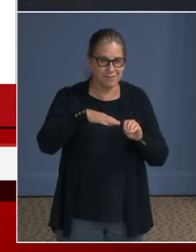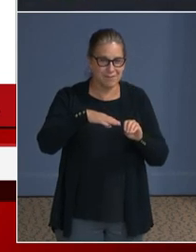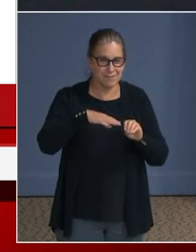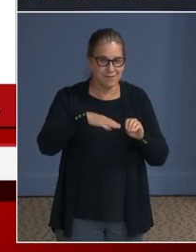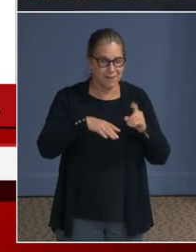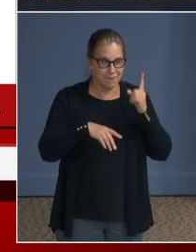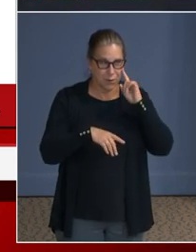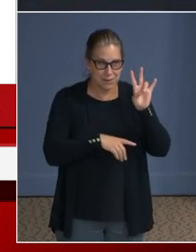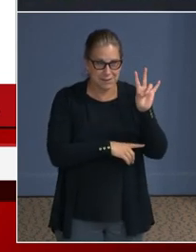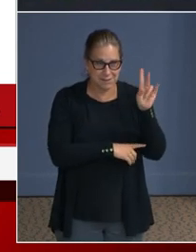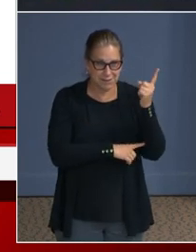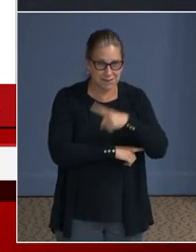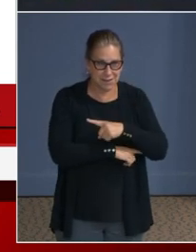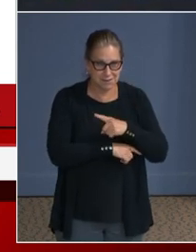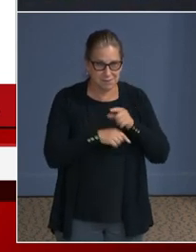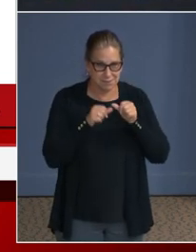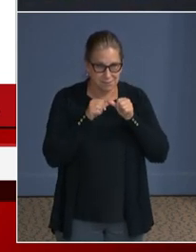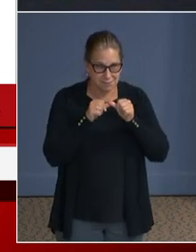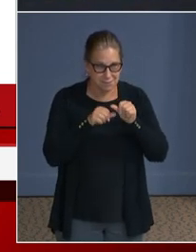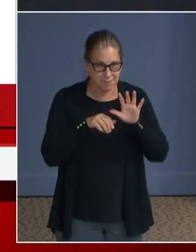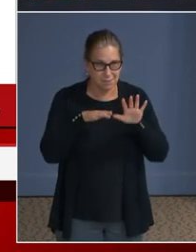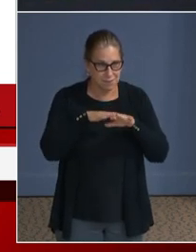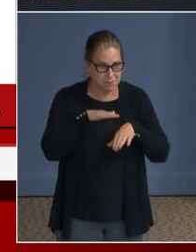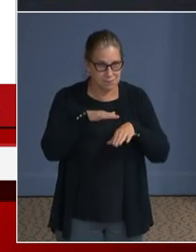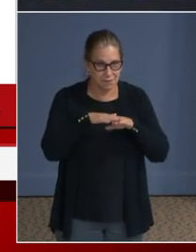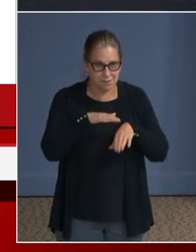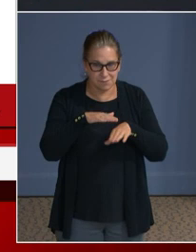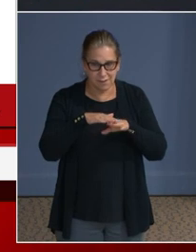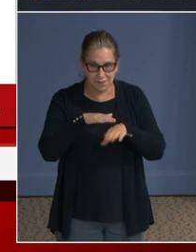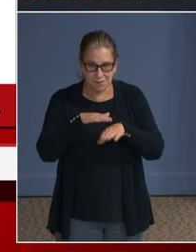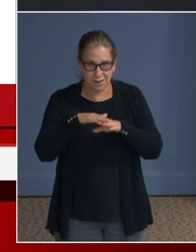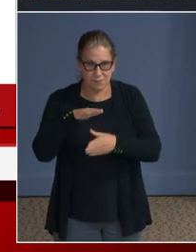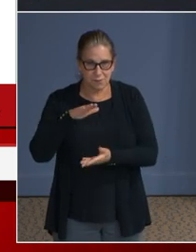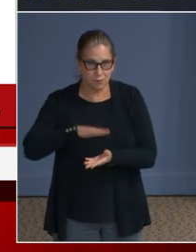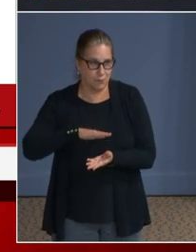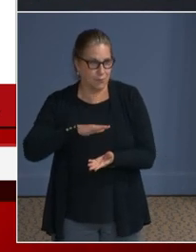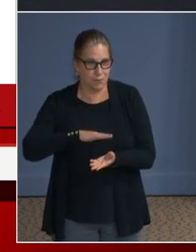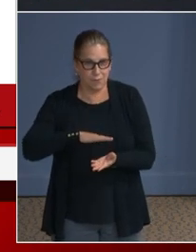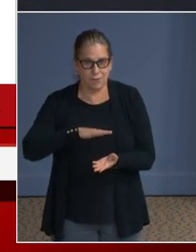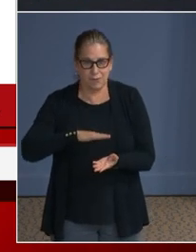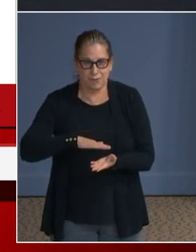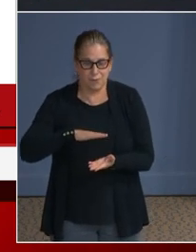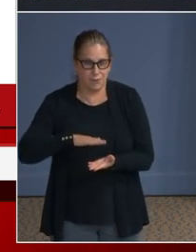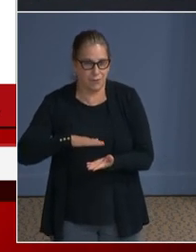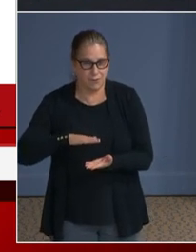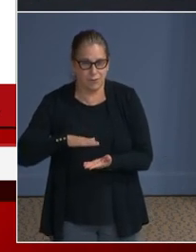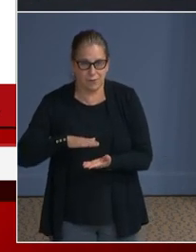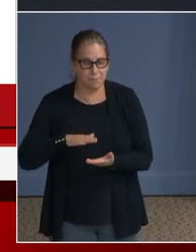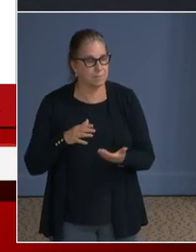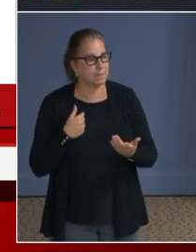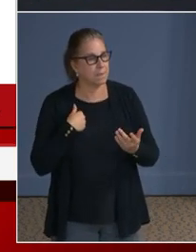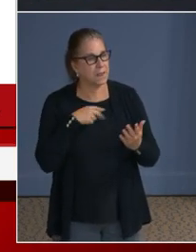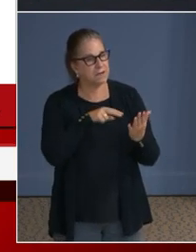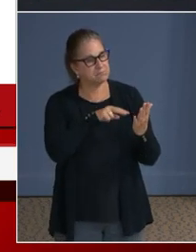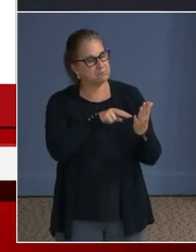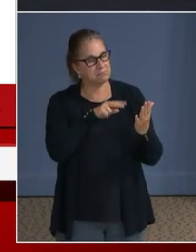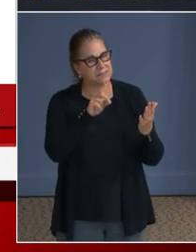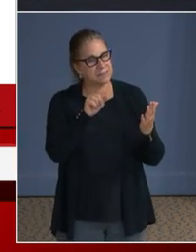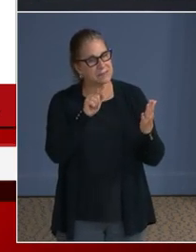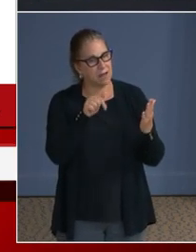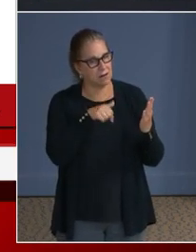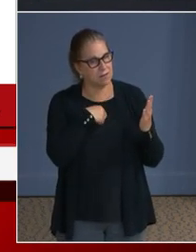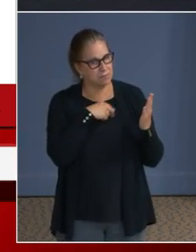days. And the reason why we did that is because if you go back and you look at our data over time, you would always see that there would be a